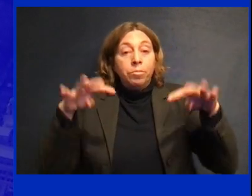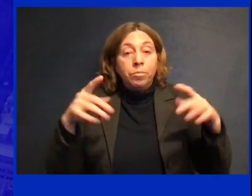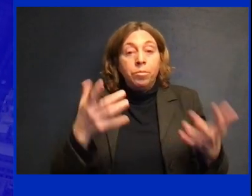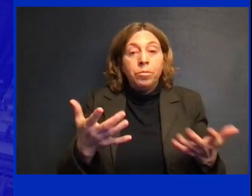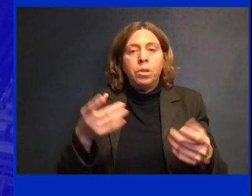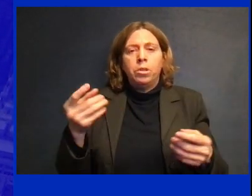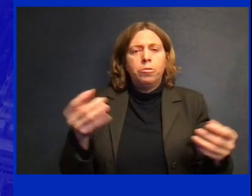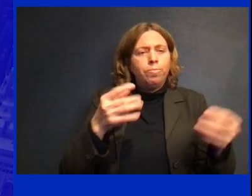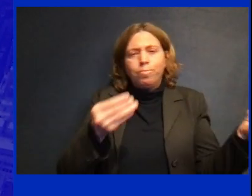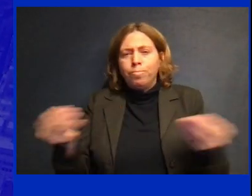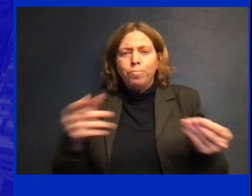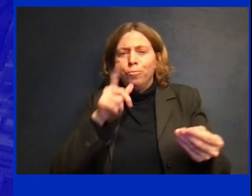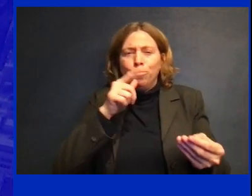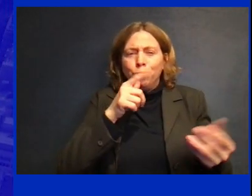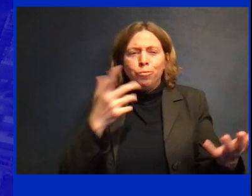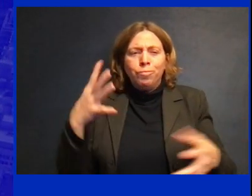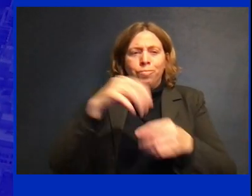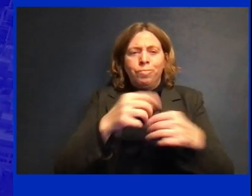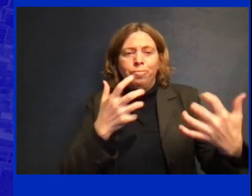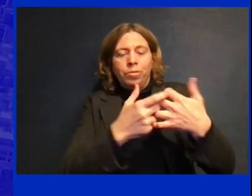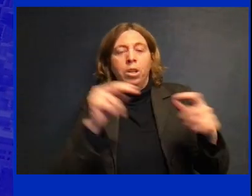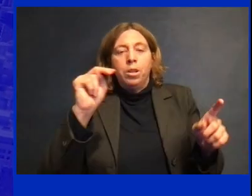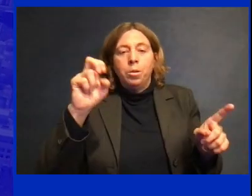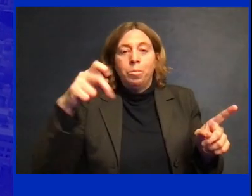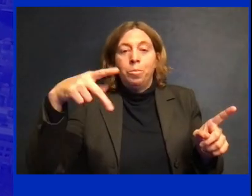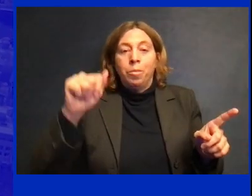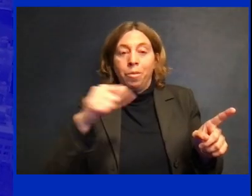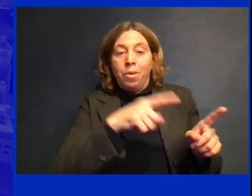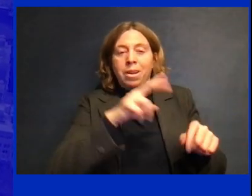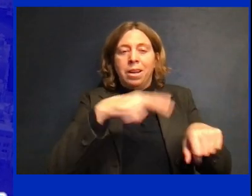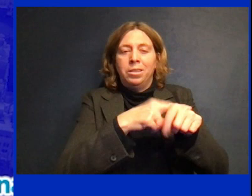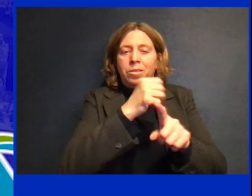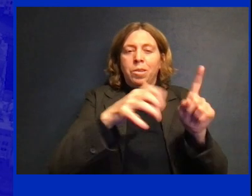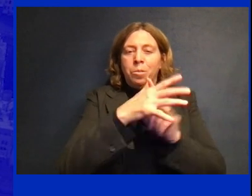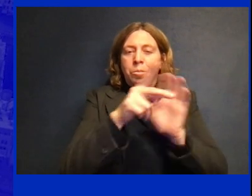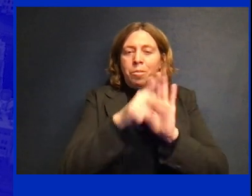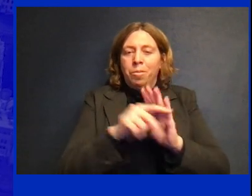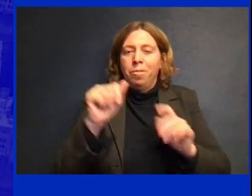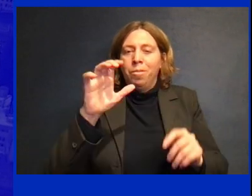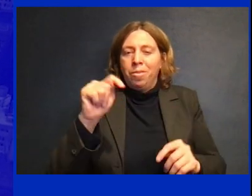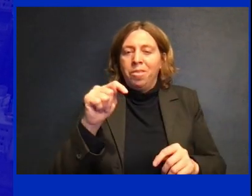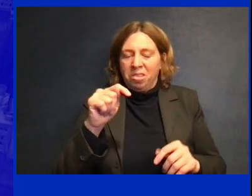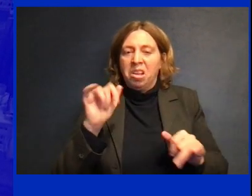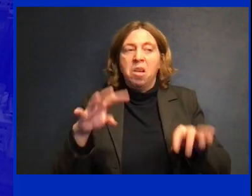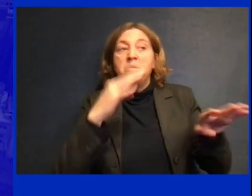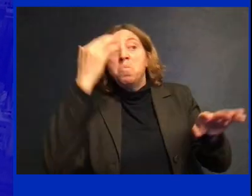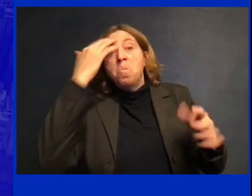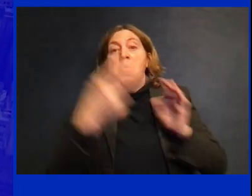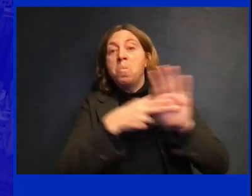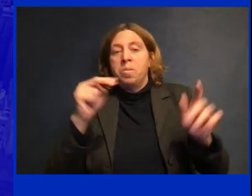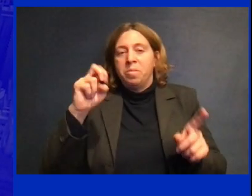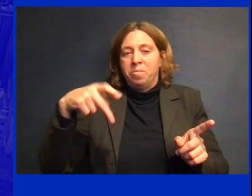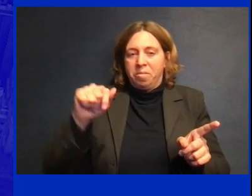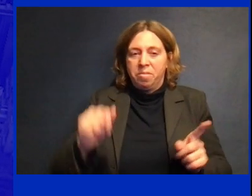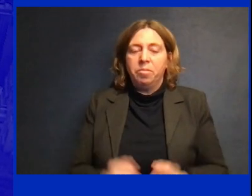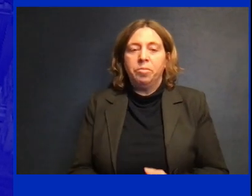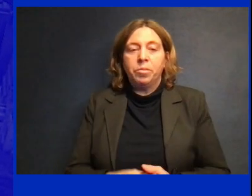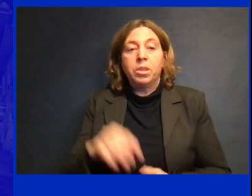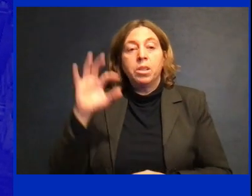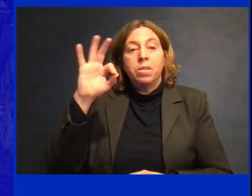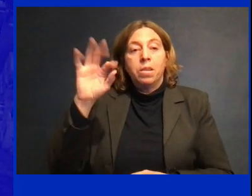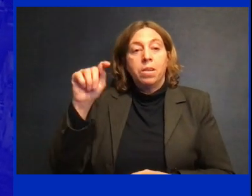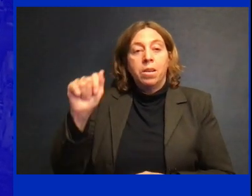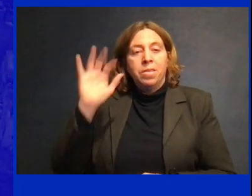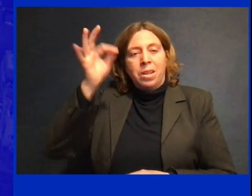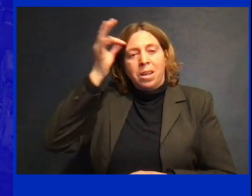conducted in accordance with the National Environmental Policy Act, more commonly known as NEPA. The Federal